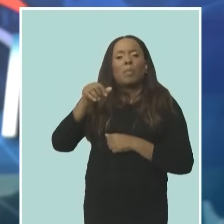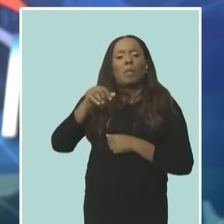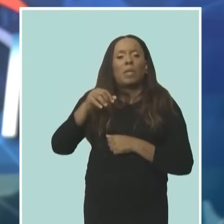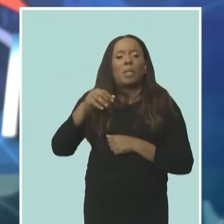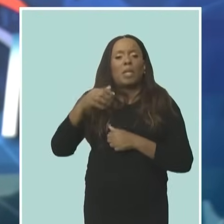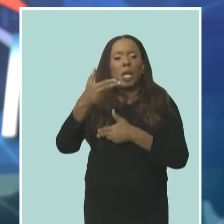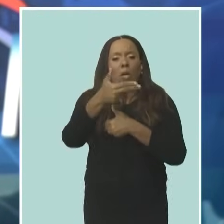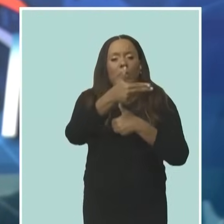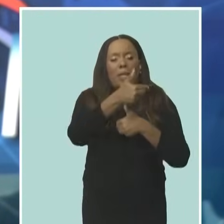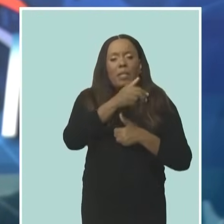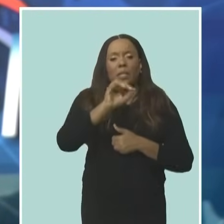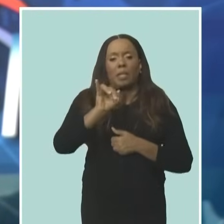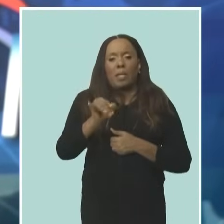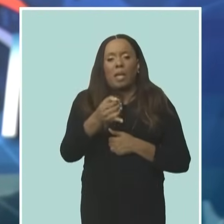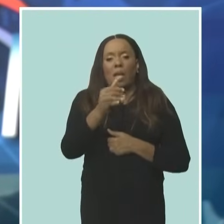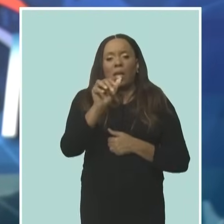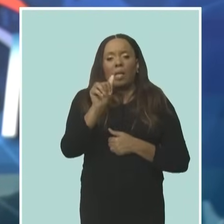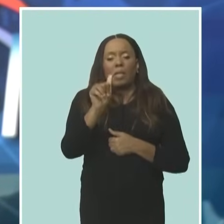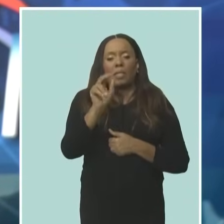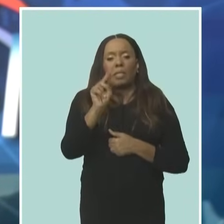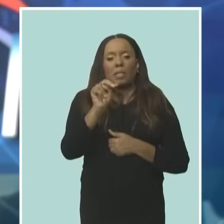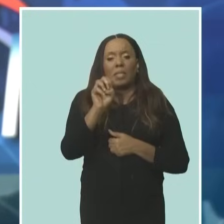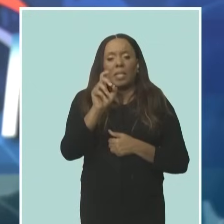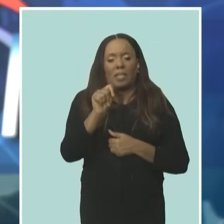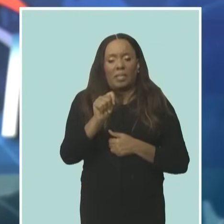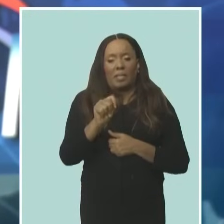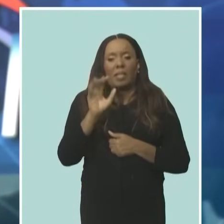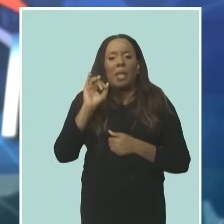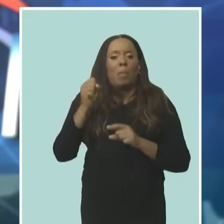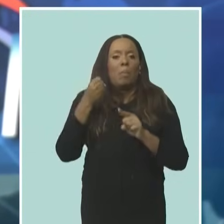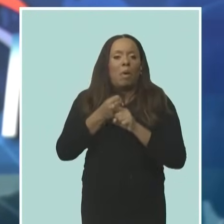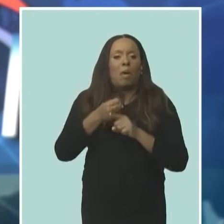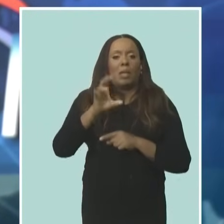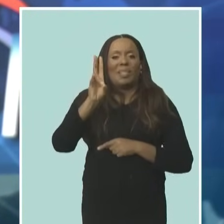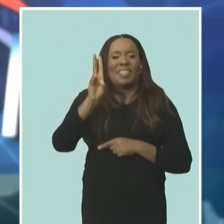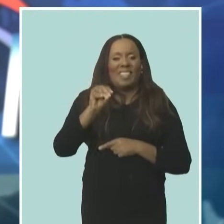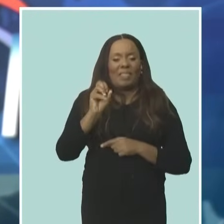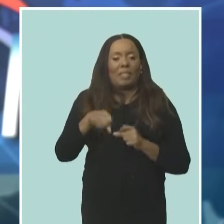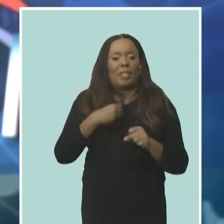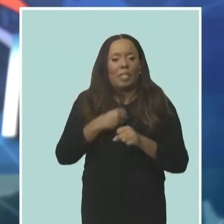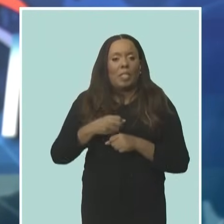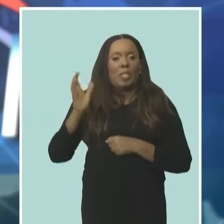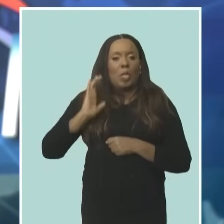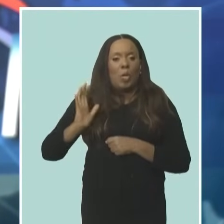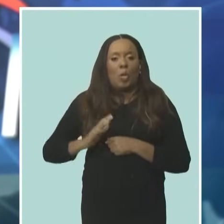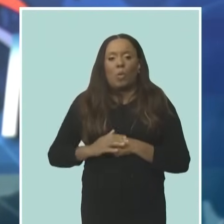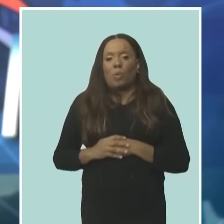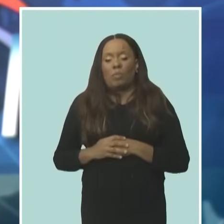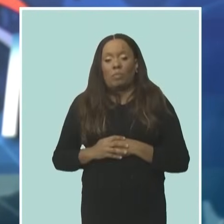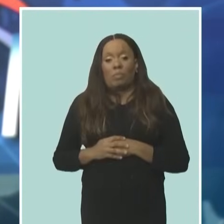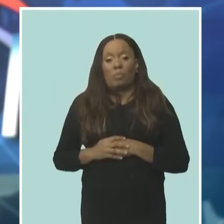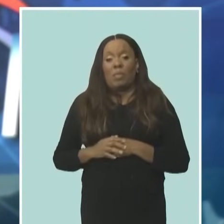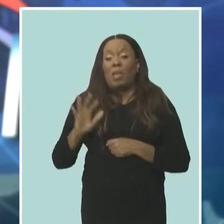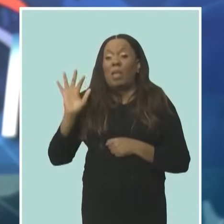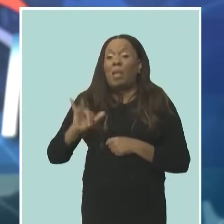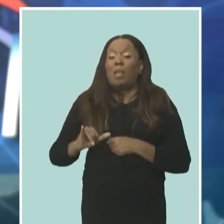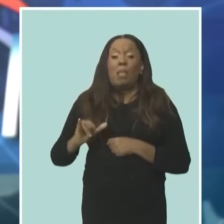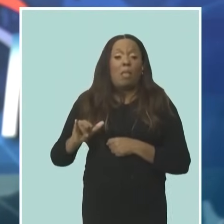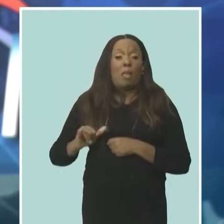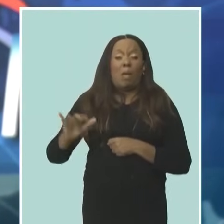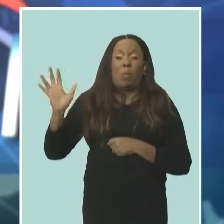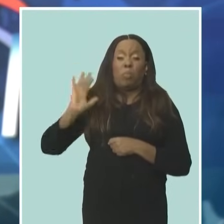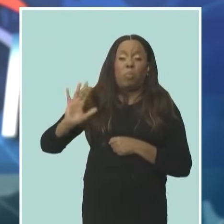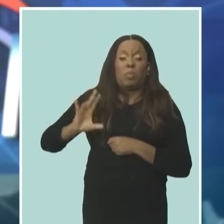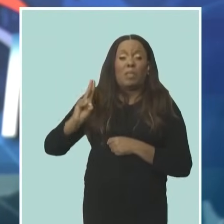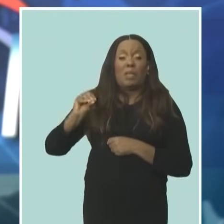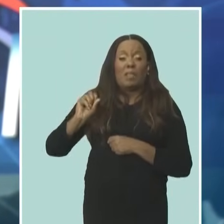It is educating Barbadians on the impact of the hurricane, which caught citizens by surprise because they had very little warning before it hit.